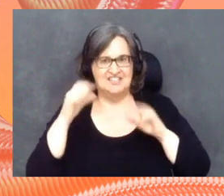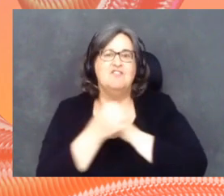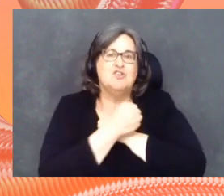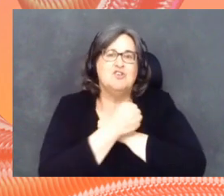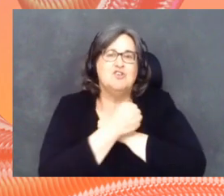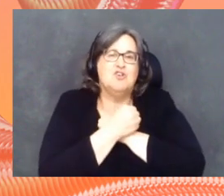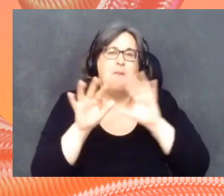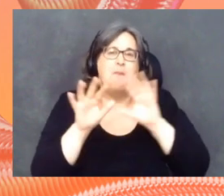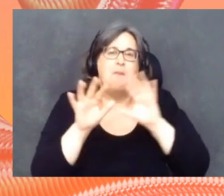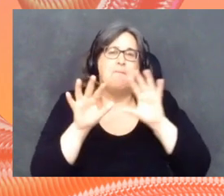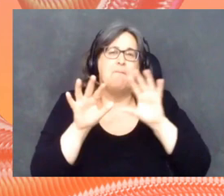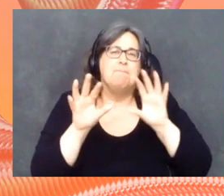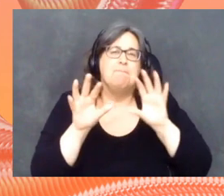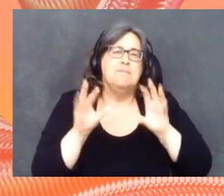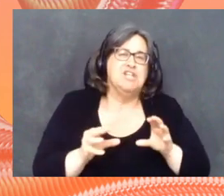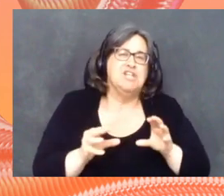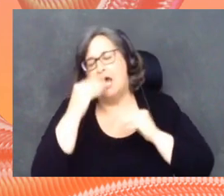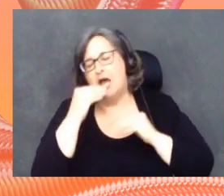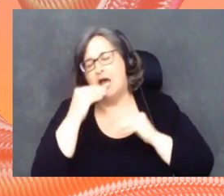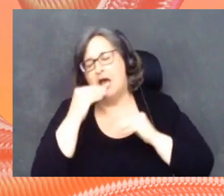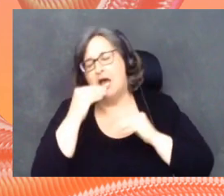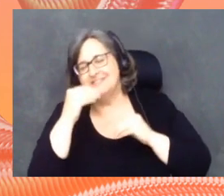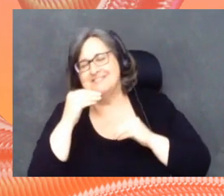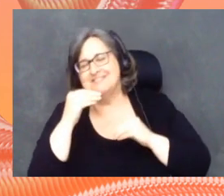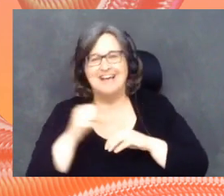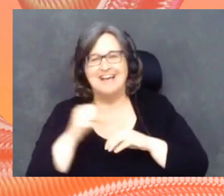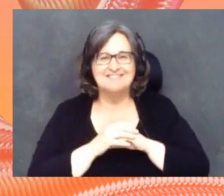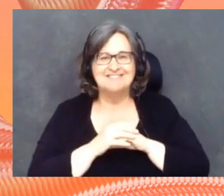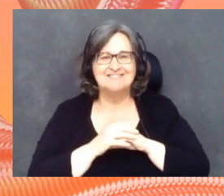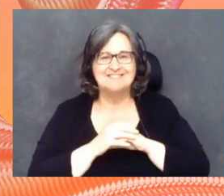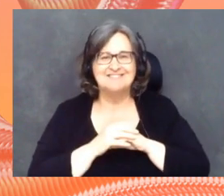naps, consensual, but still.